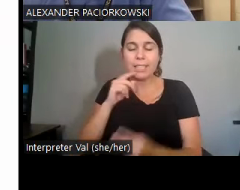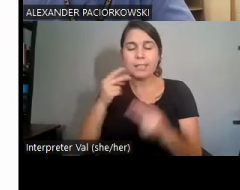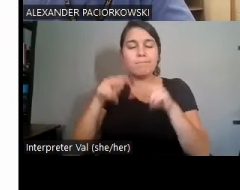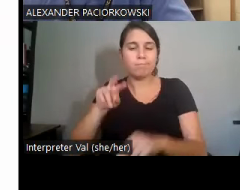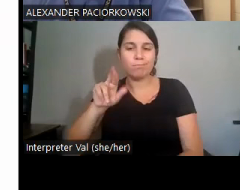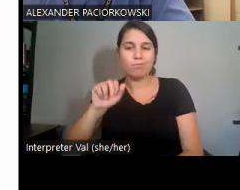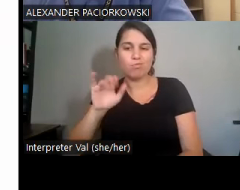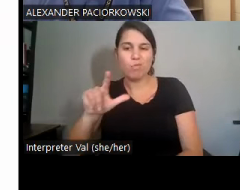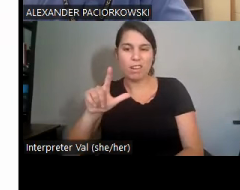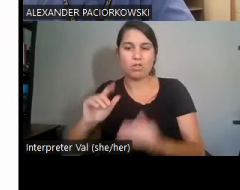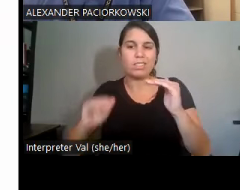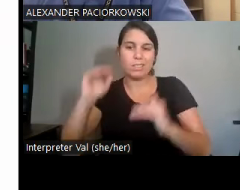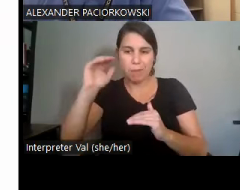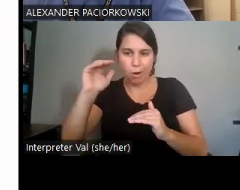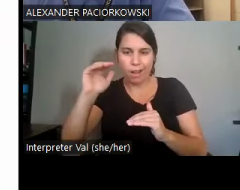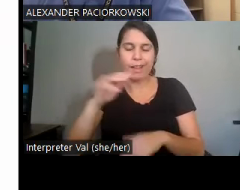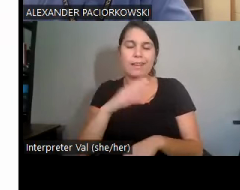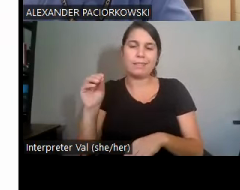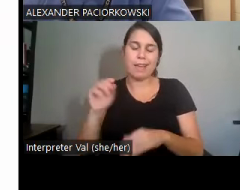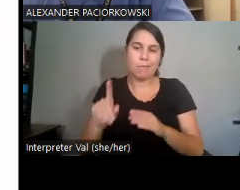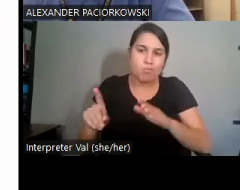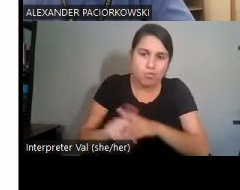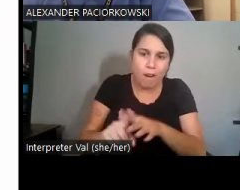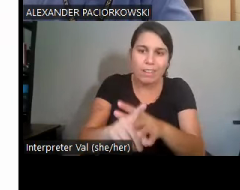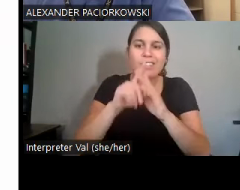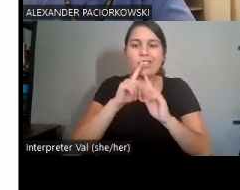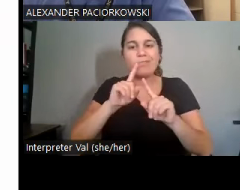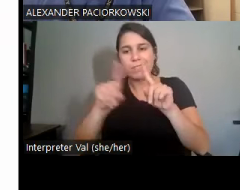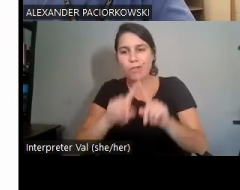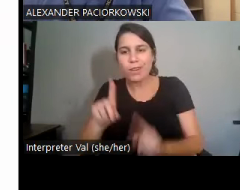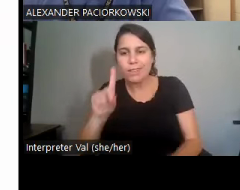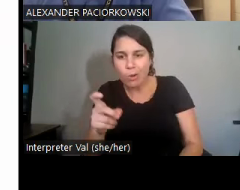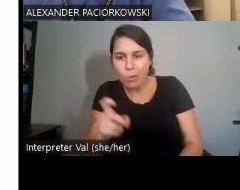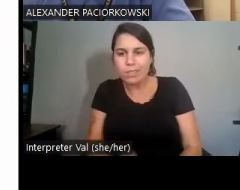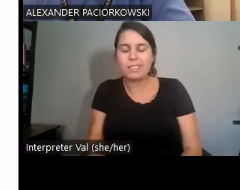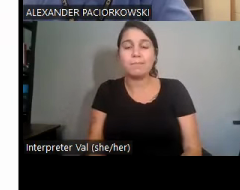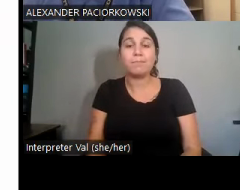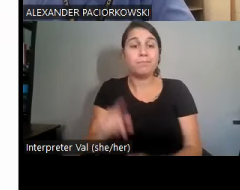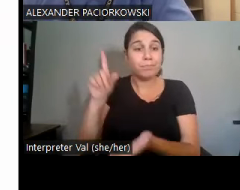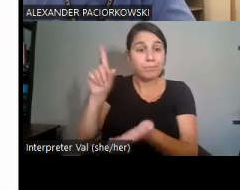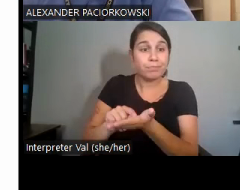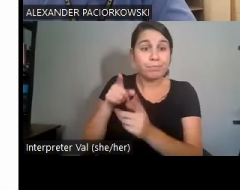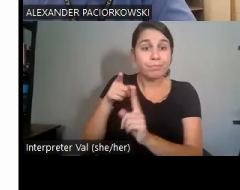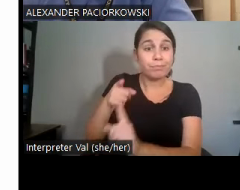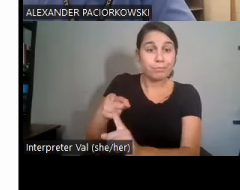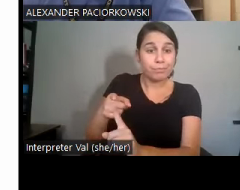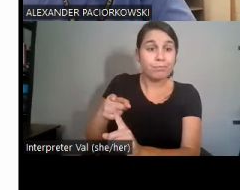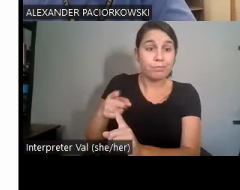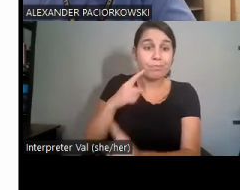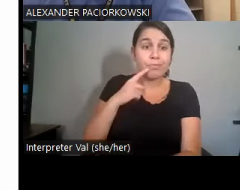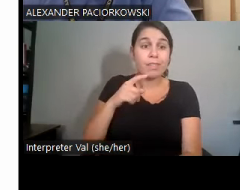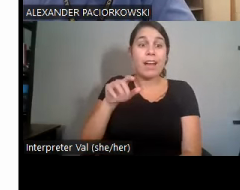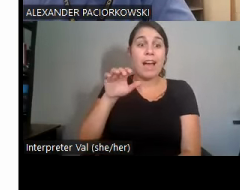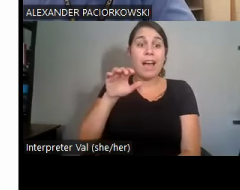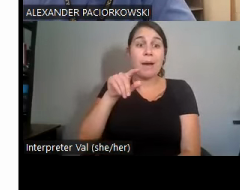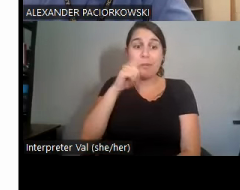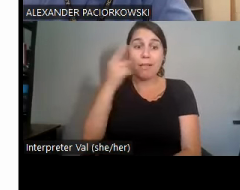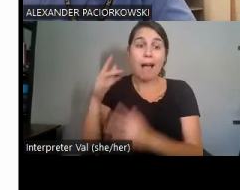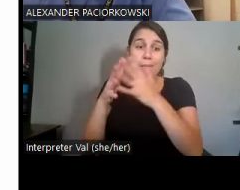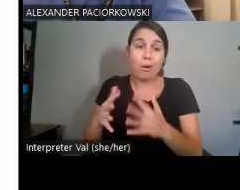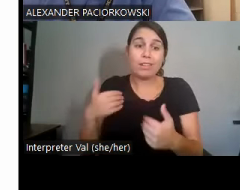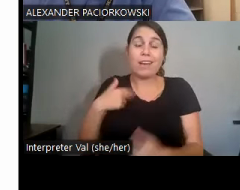and outcomes of various diagnoses. For example, it's been published that Black Americans have a higher rate of epilepsy than white